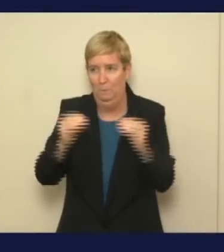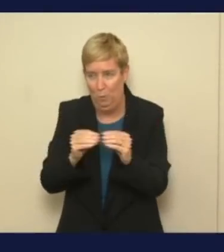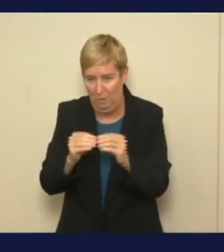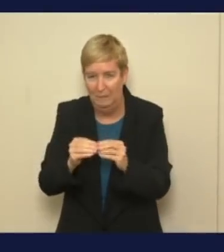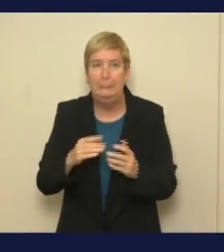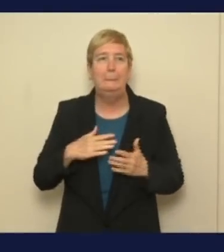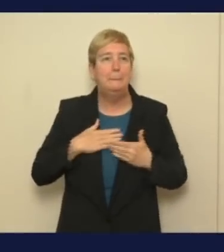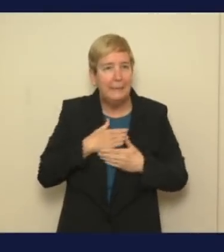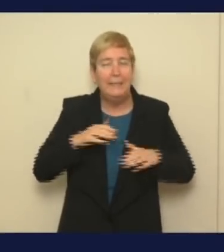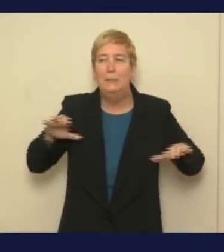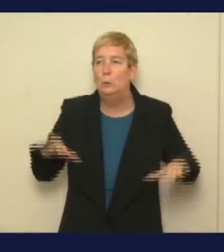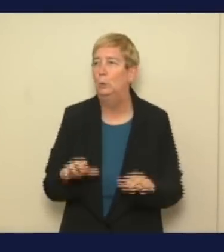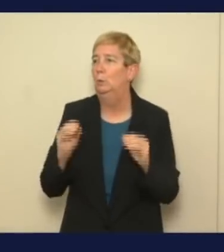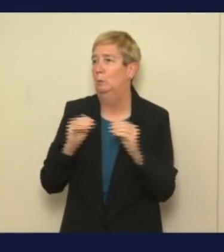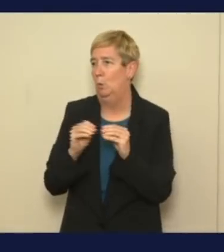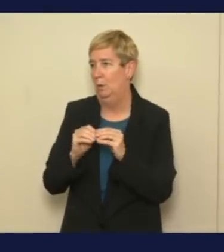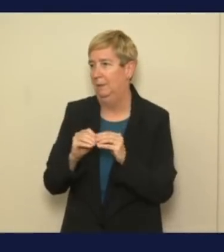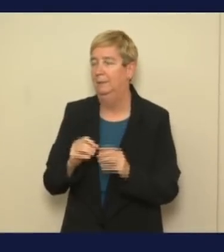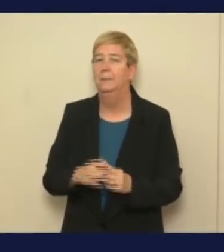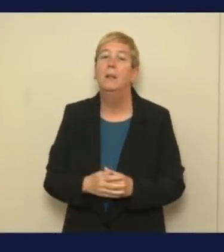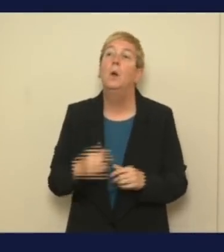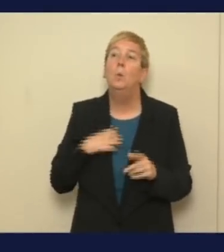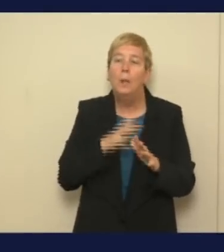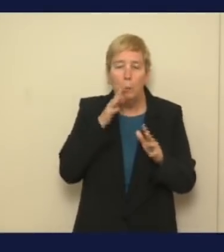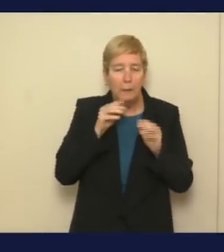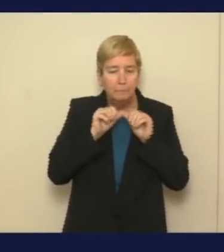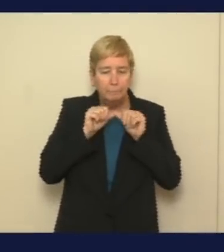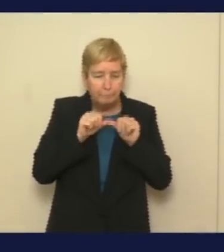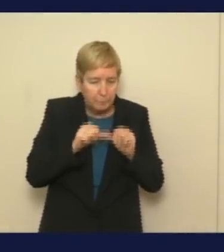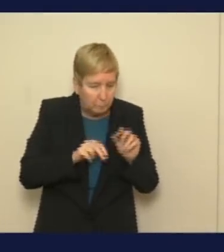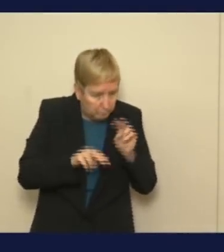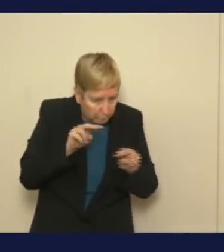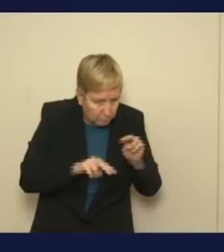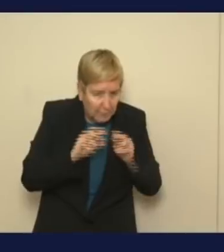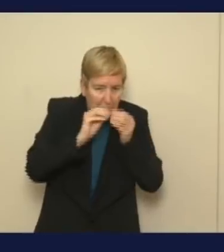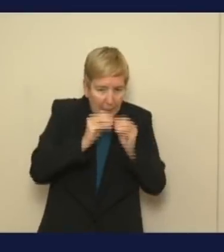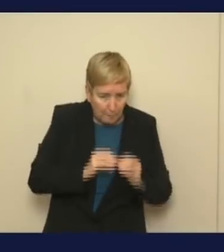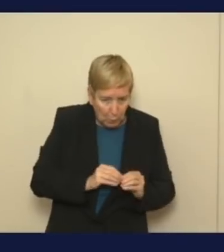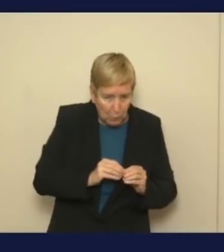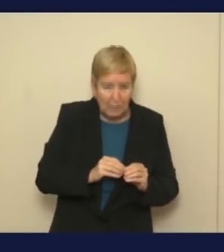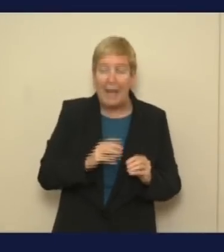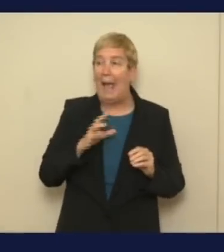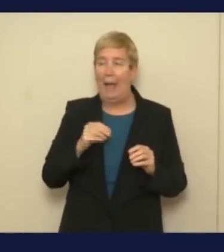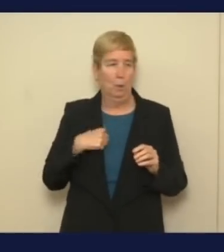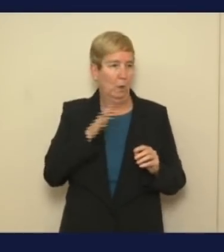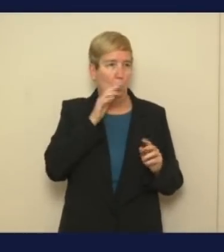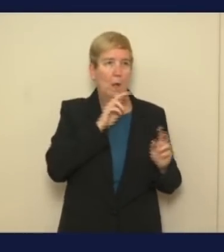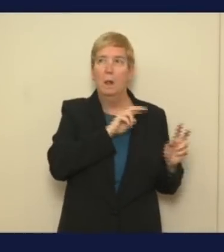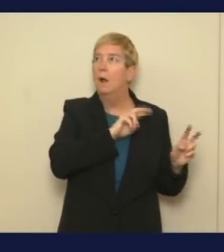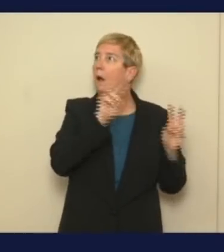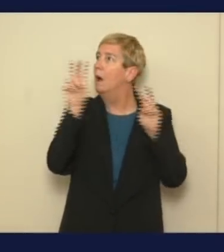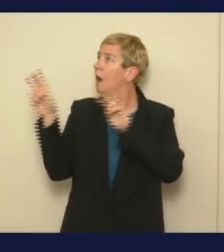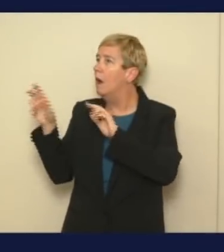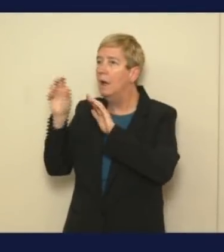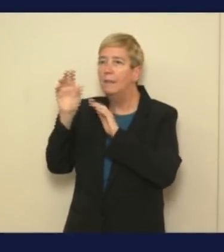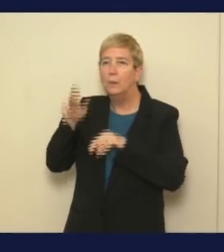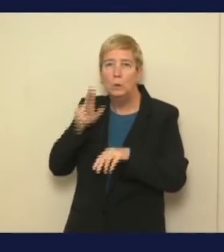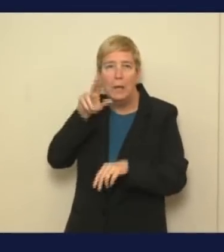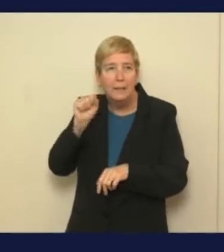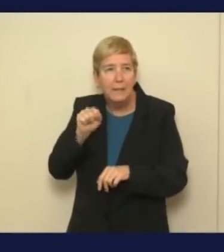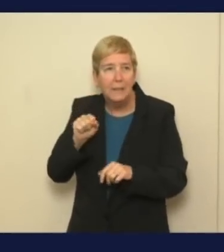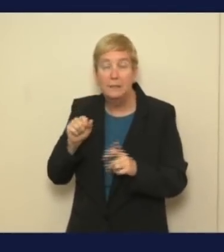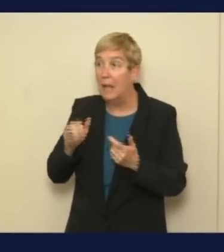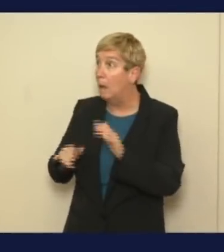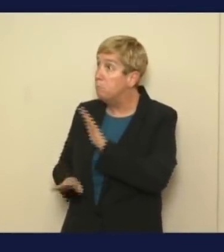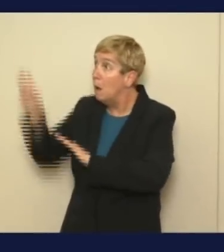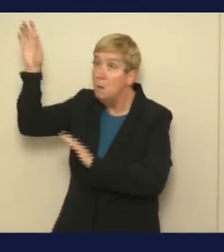to continue to evaluate the transmission rates and the alarm sustained rise in cases nationally for that additional week before